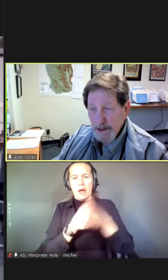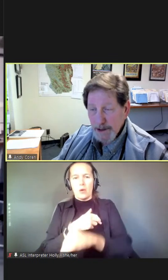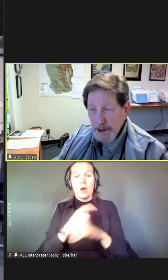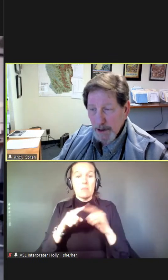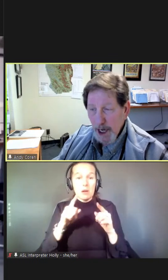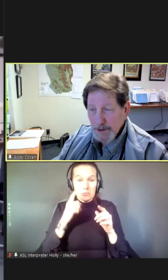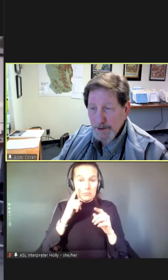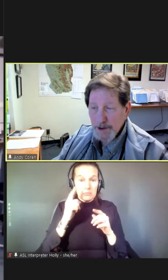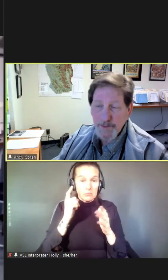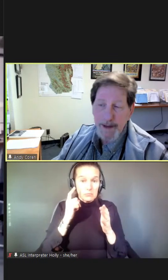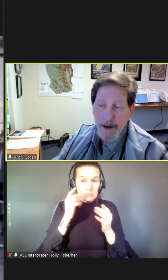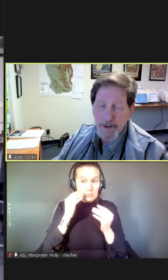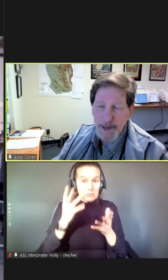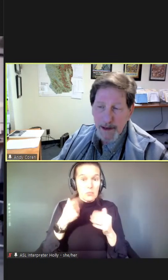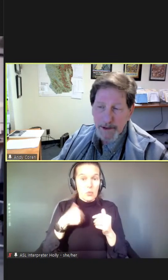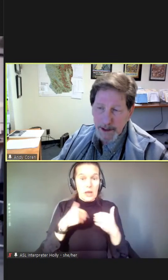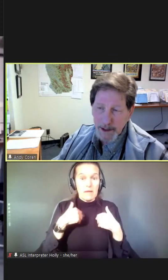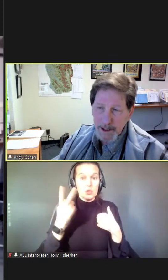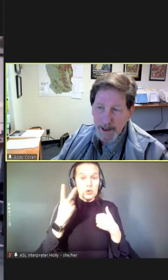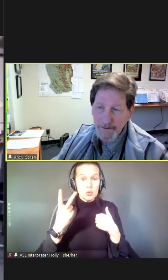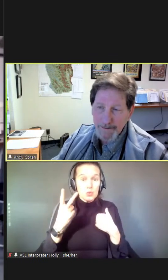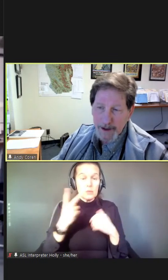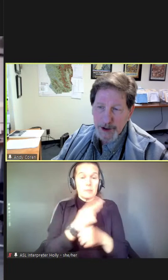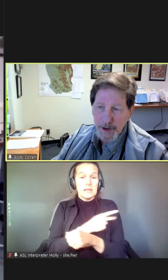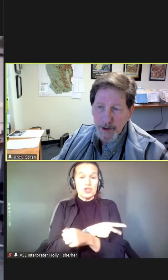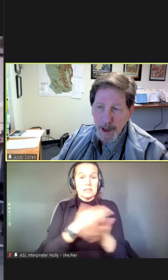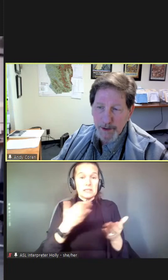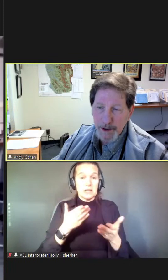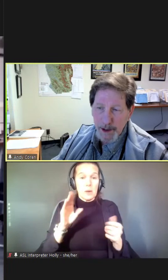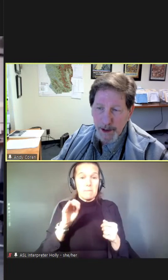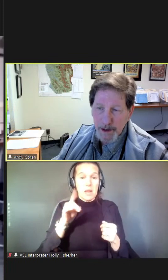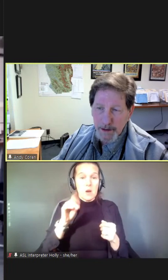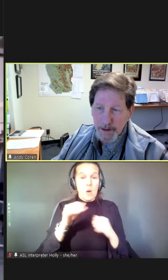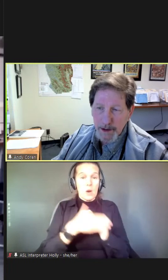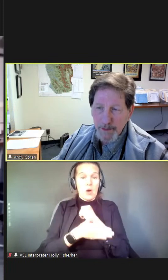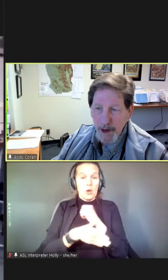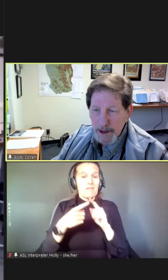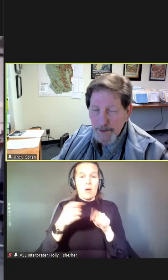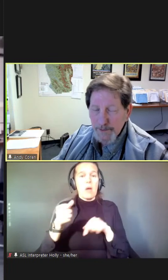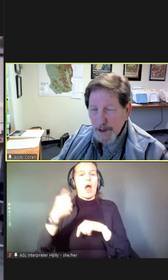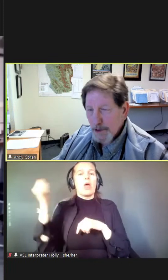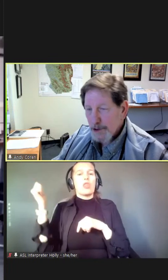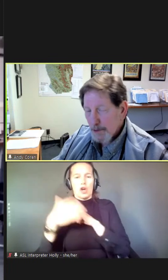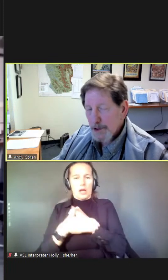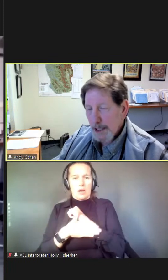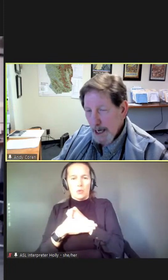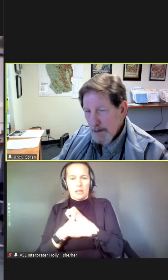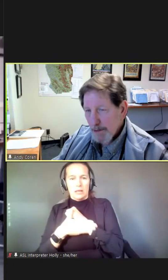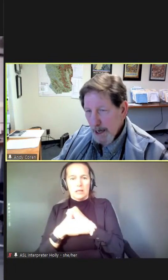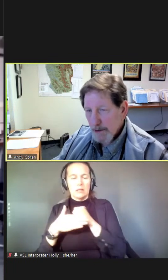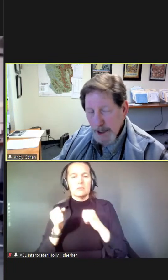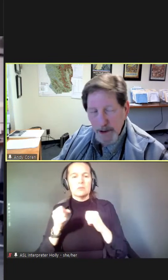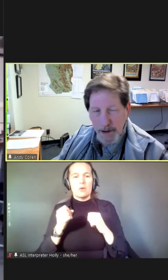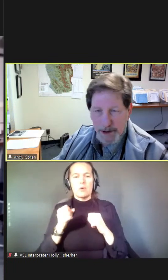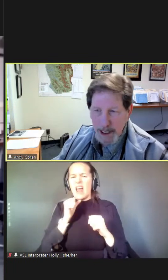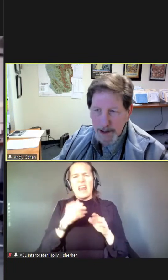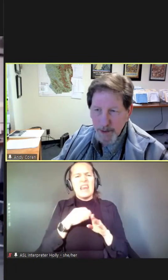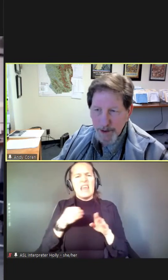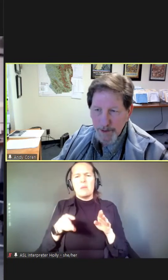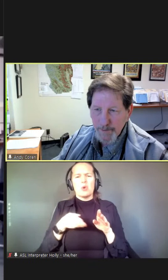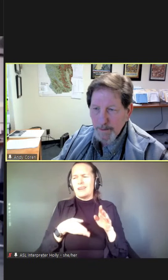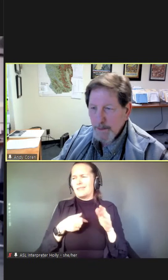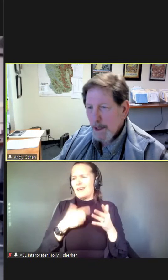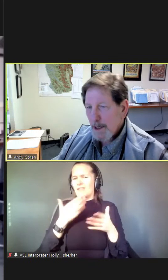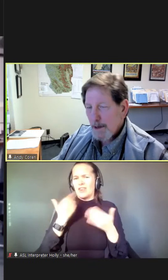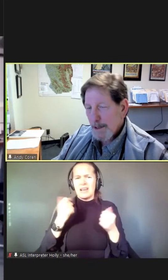our Mendocino hospitals from out of county. And so other relatively close, I won't say neighboring counties, I don't know exactly